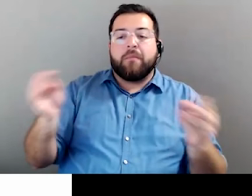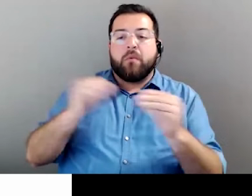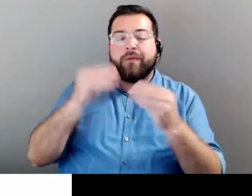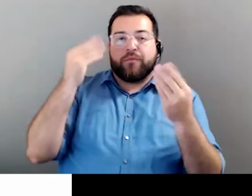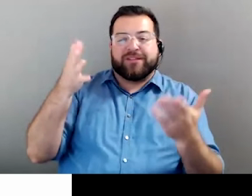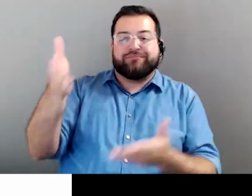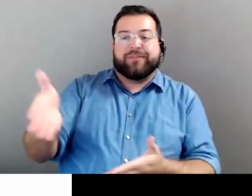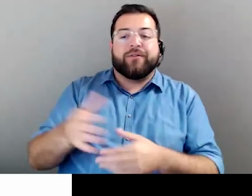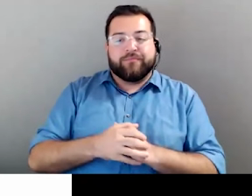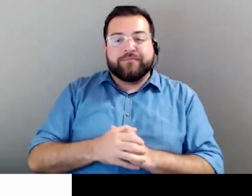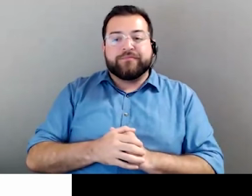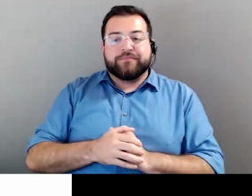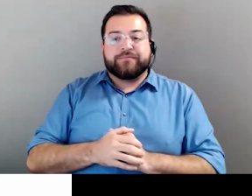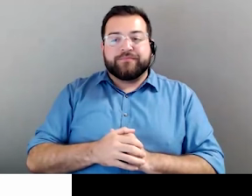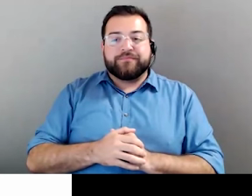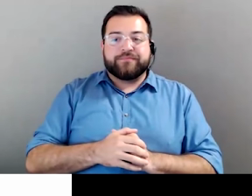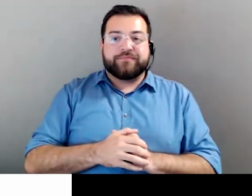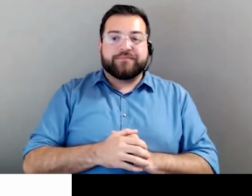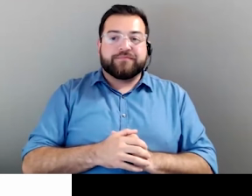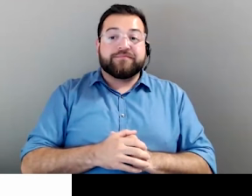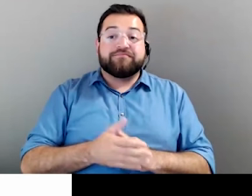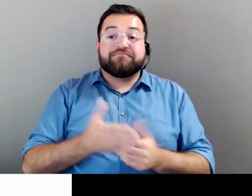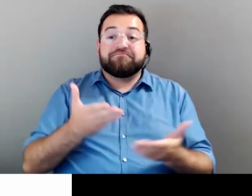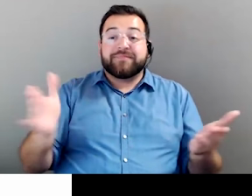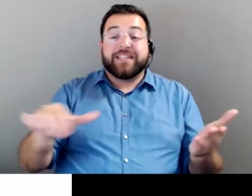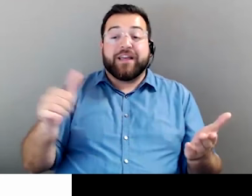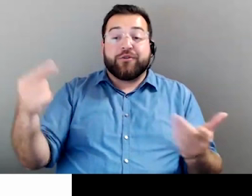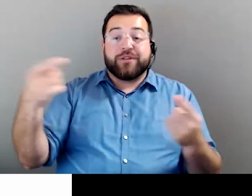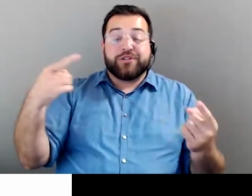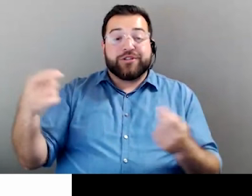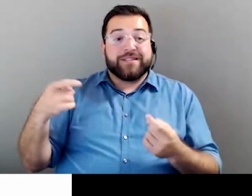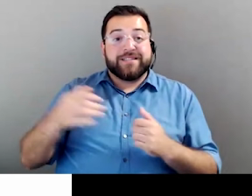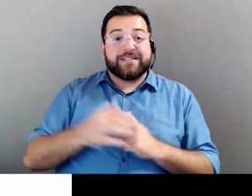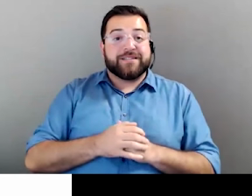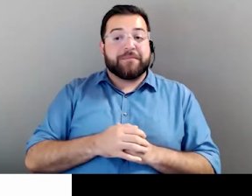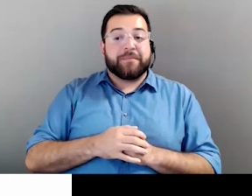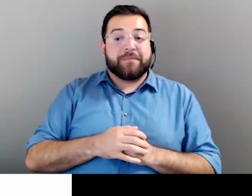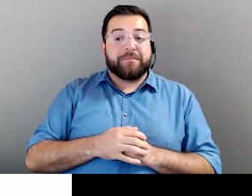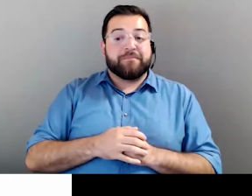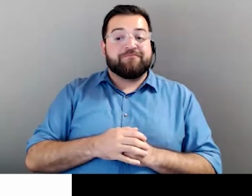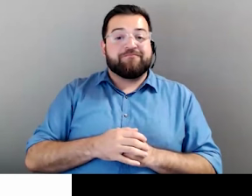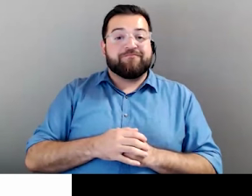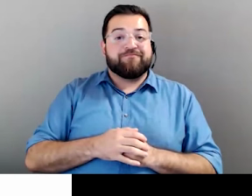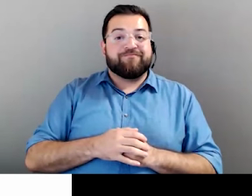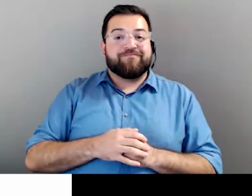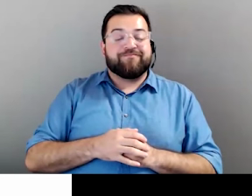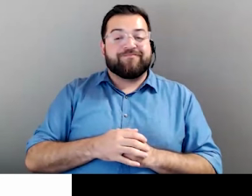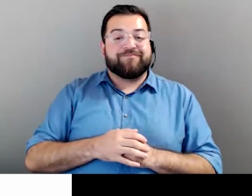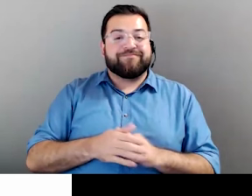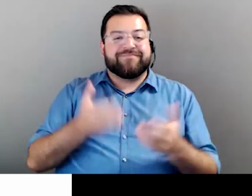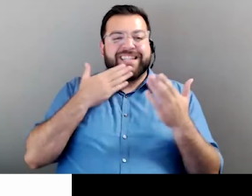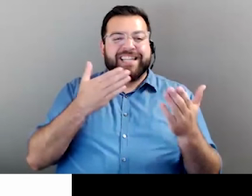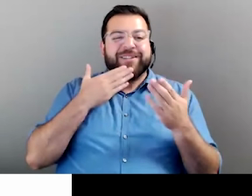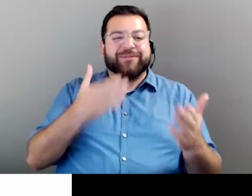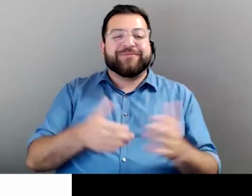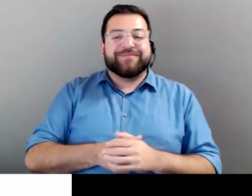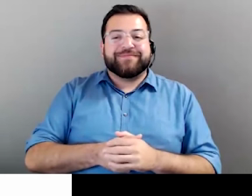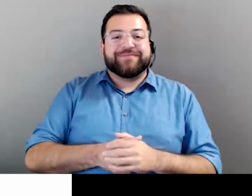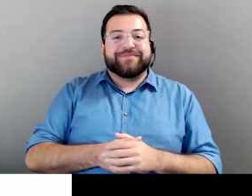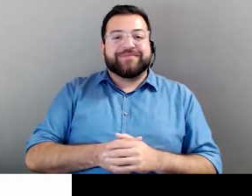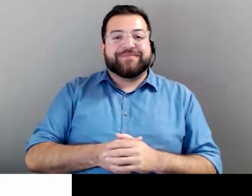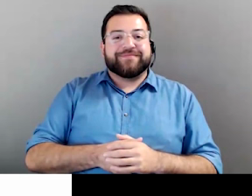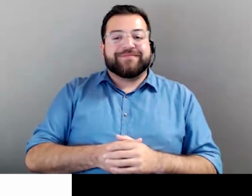well. So any other questions? Thank you. Well, thanks. I'm sorry